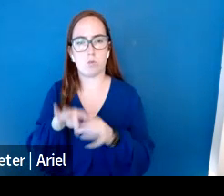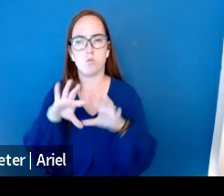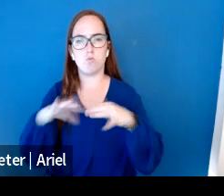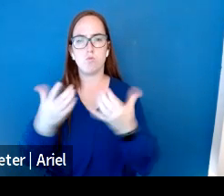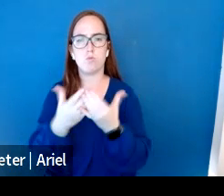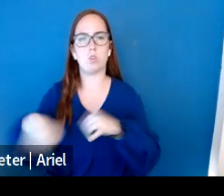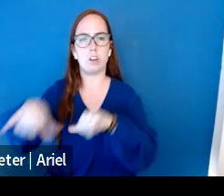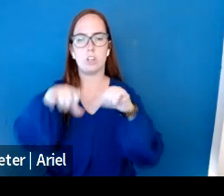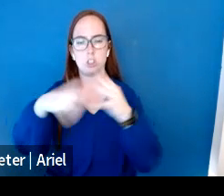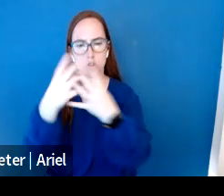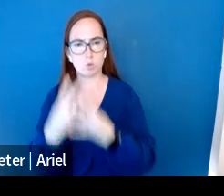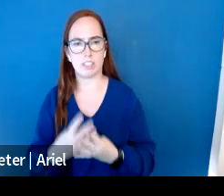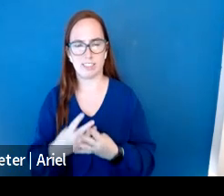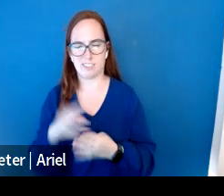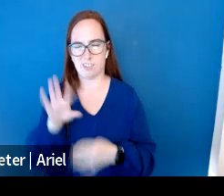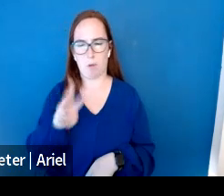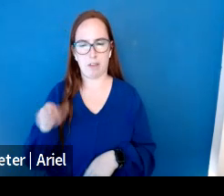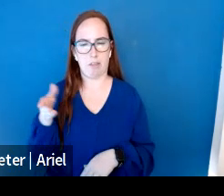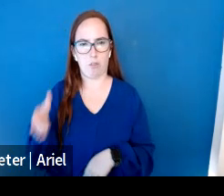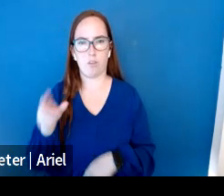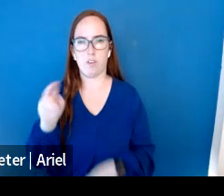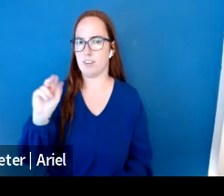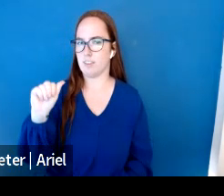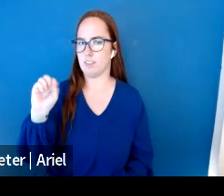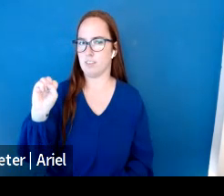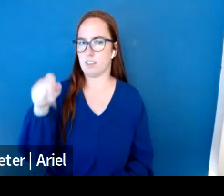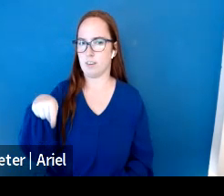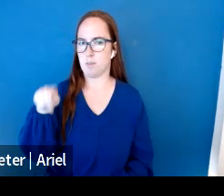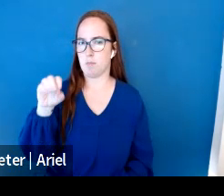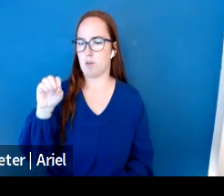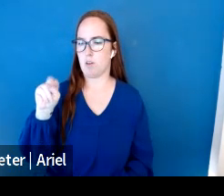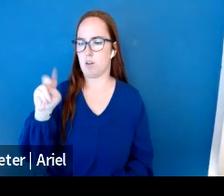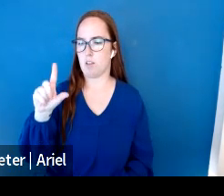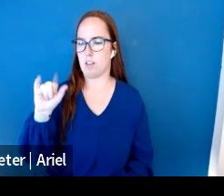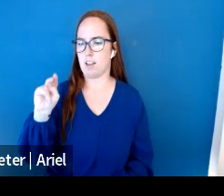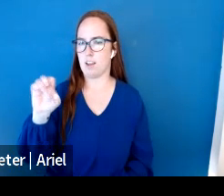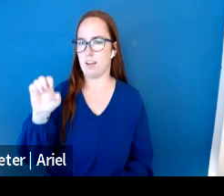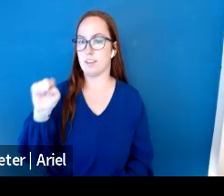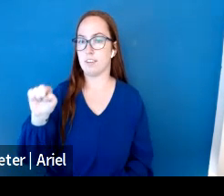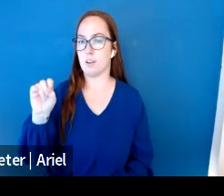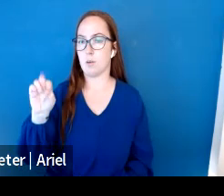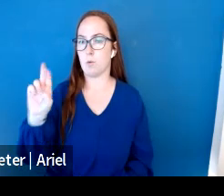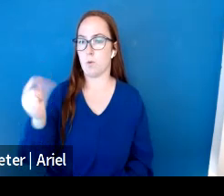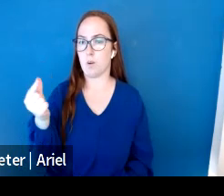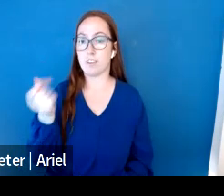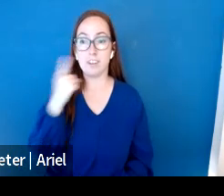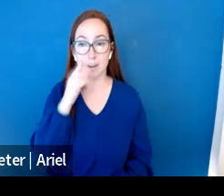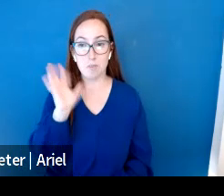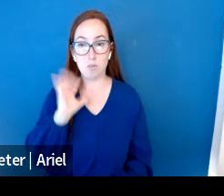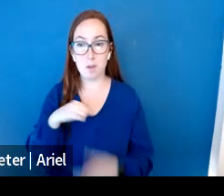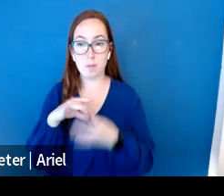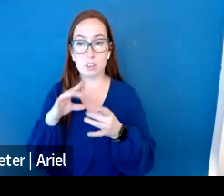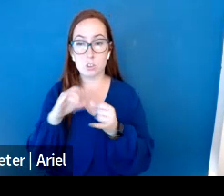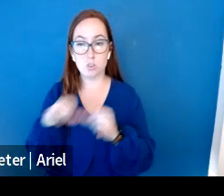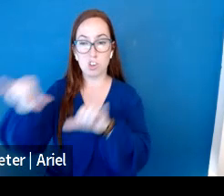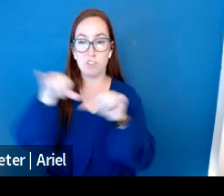you to check it out at nasponline.org. Now, universal screening, as I indicated, is a proactive